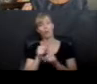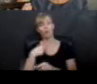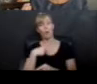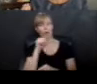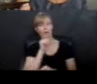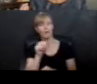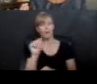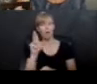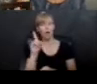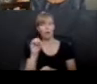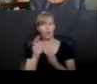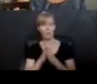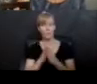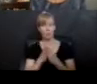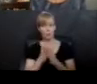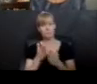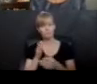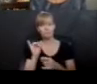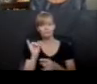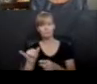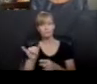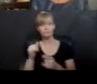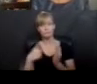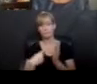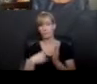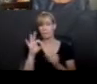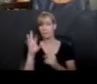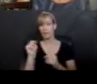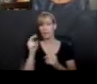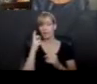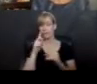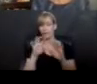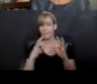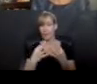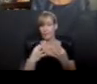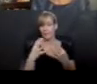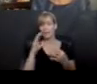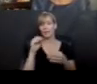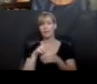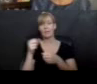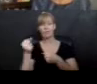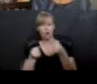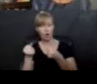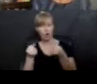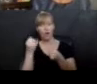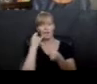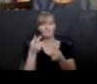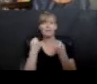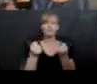listening to them. So that can be a really fun family activity, either in the car, you're taking a road trip.